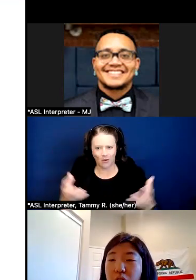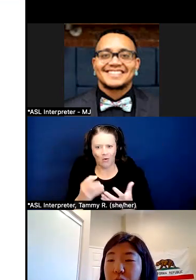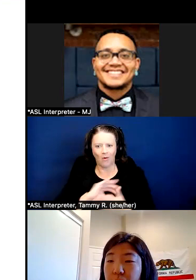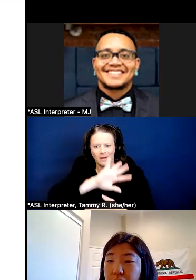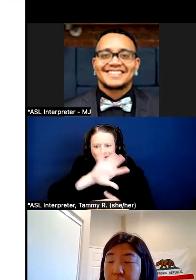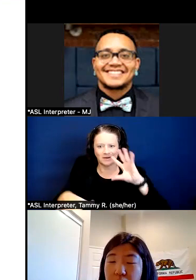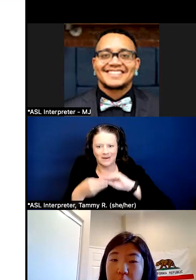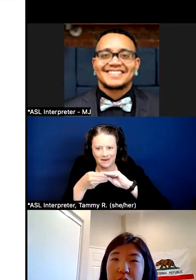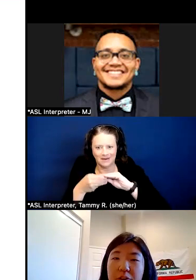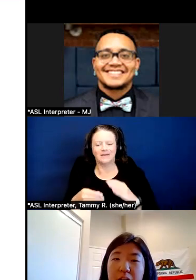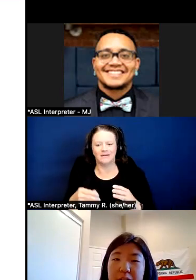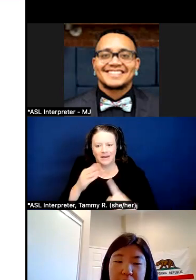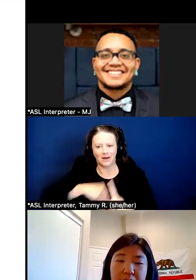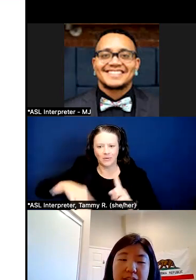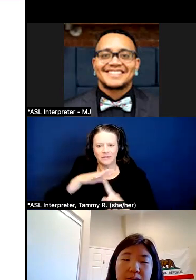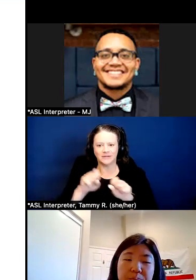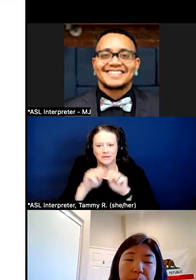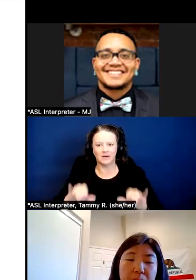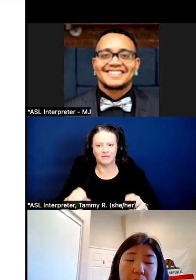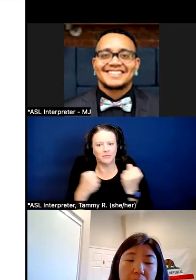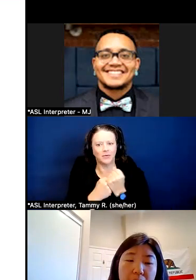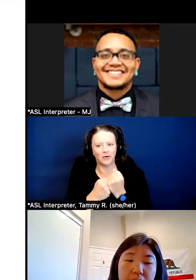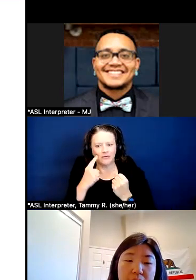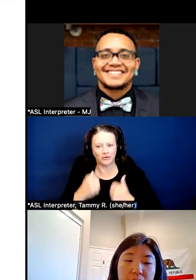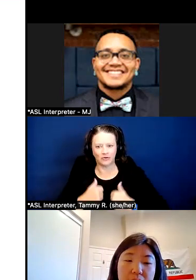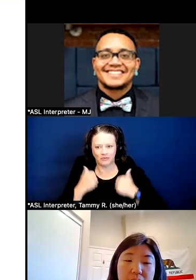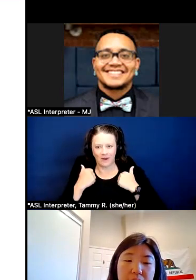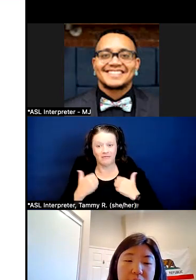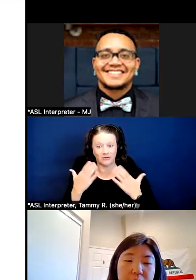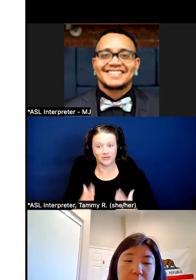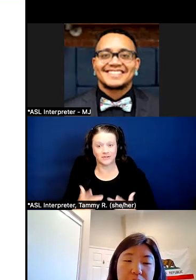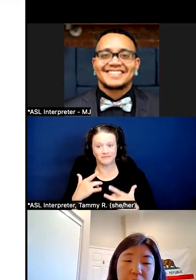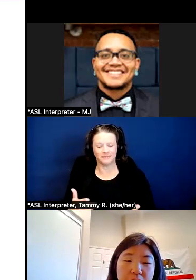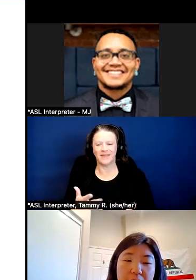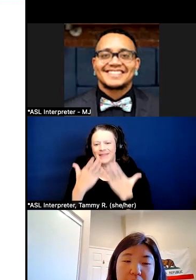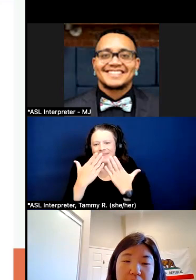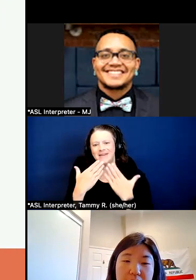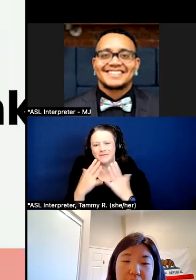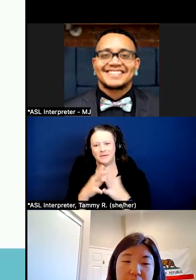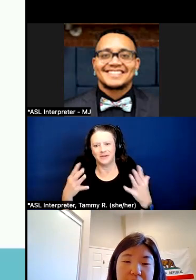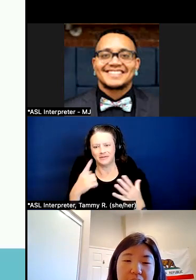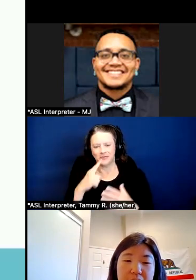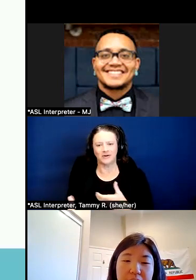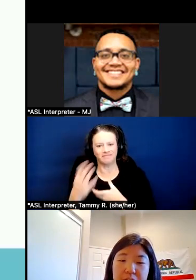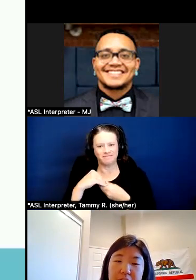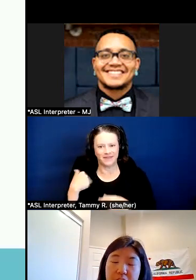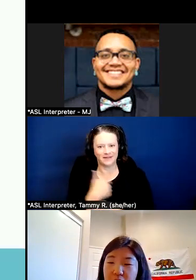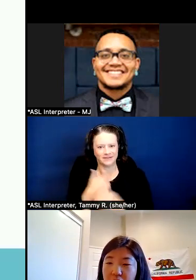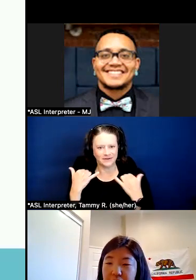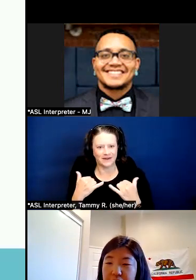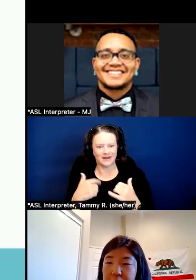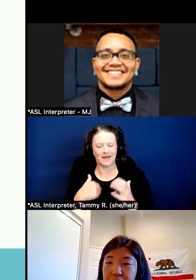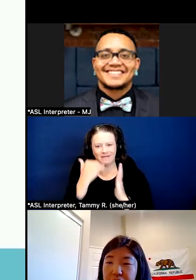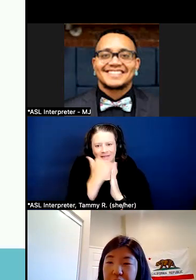of support for survivors is. And thank you so much for having us here today. I've listed